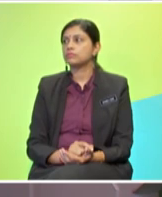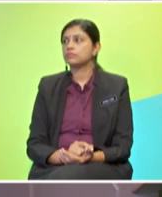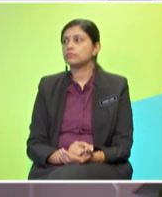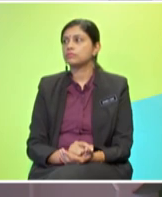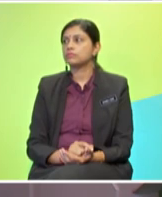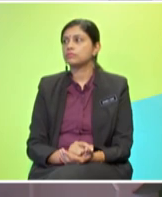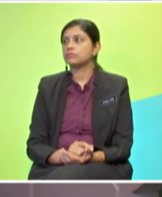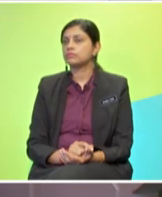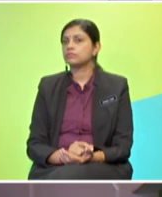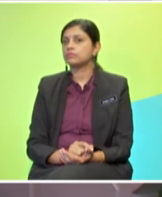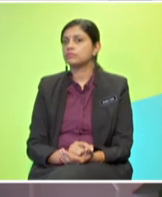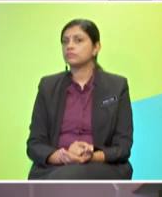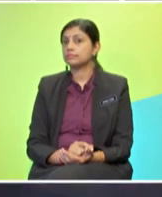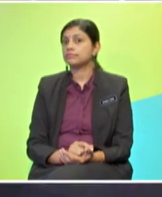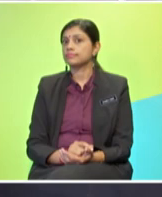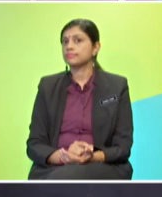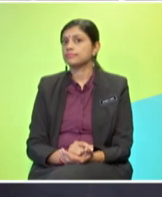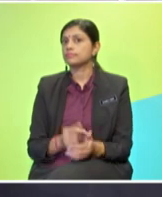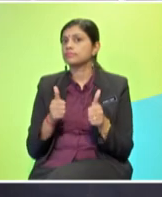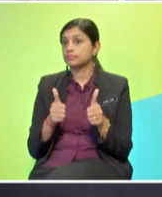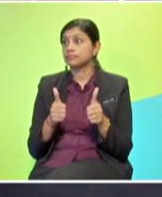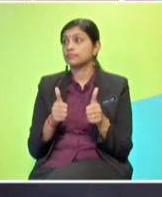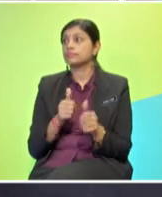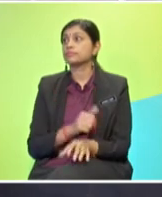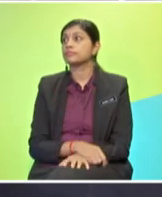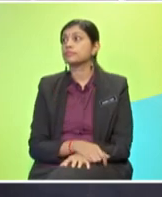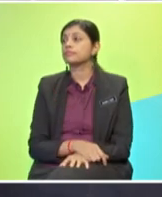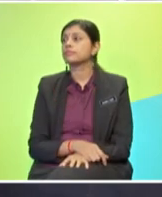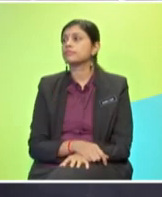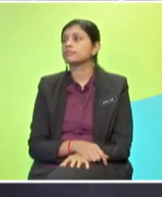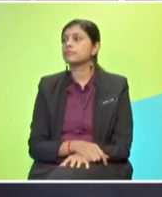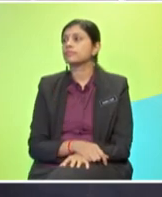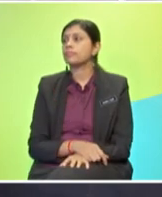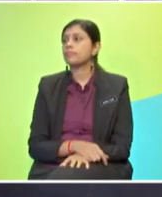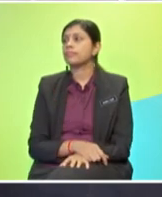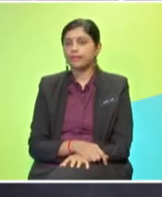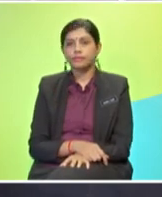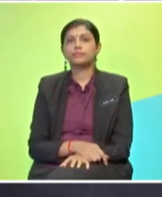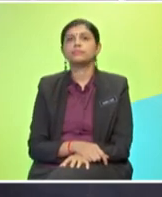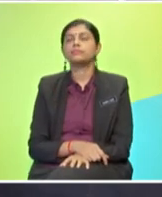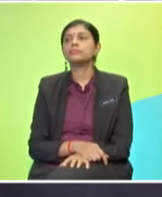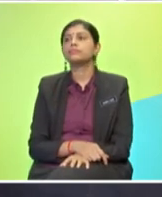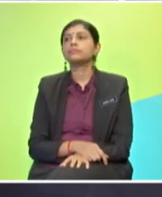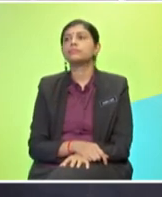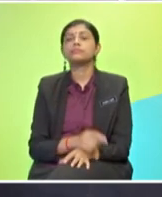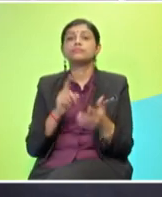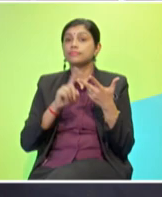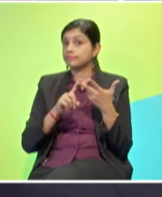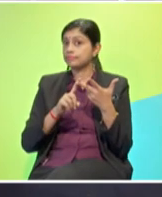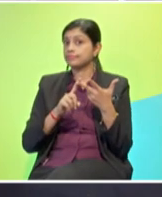Okay. Okay. All right. That is drawing. Huh. Maybe you can proceed, teacher. The next one. Okay. The next one